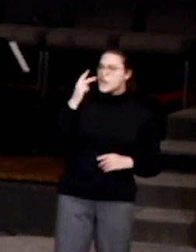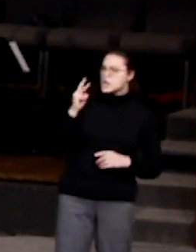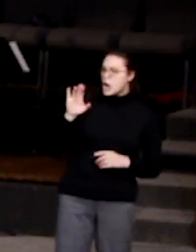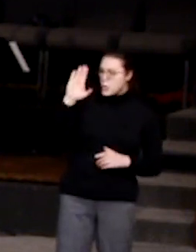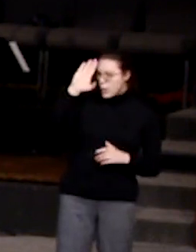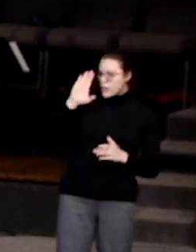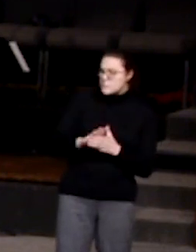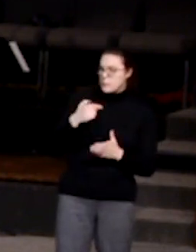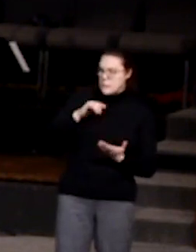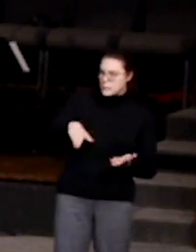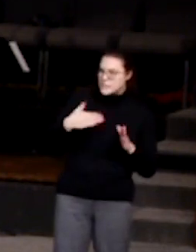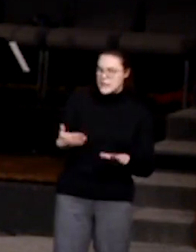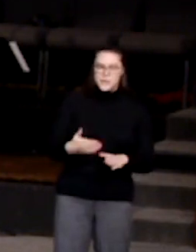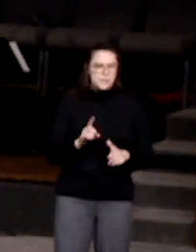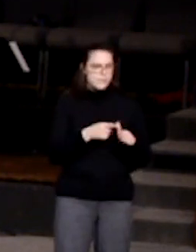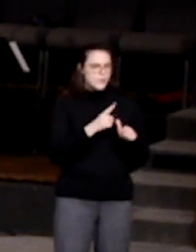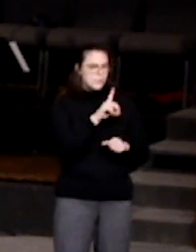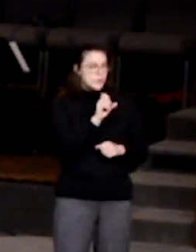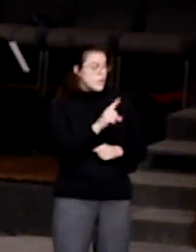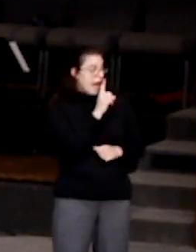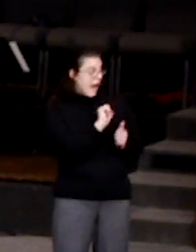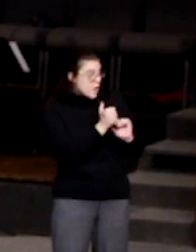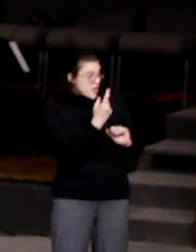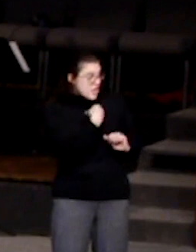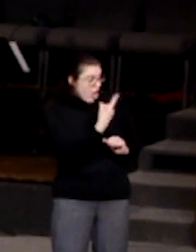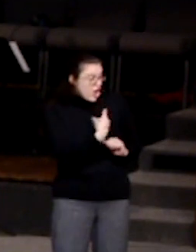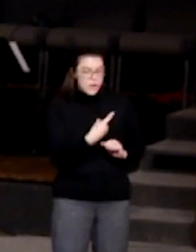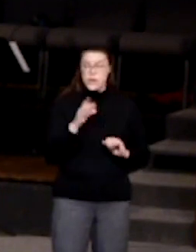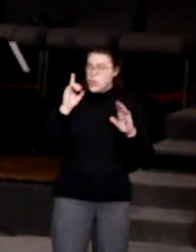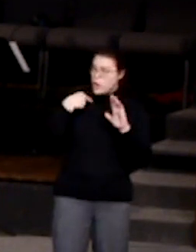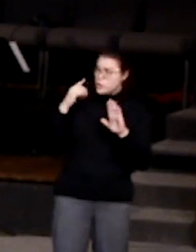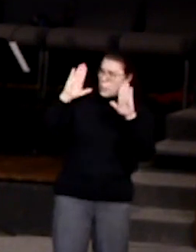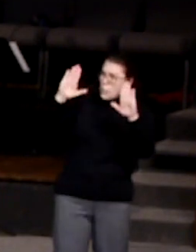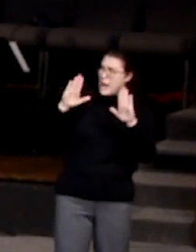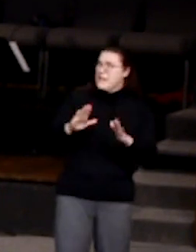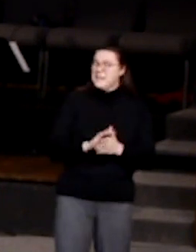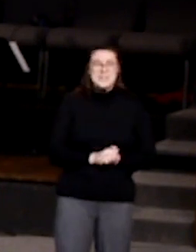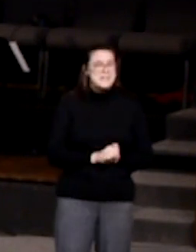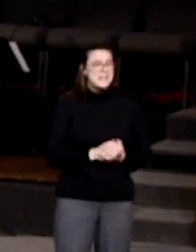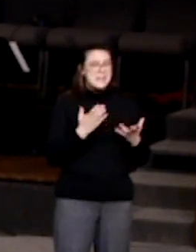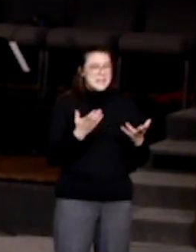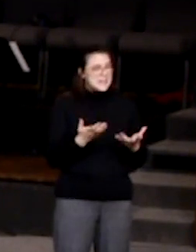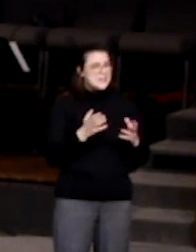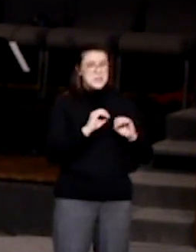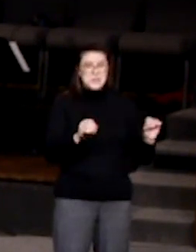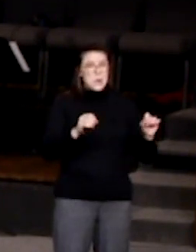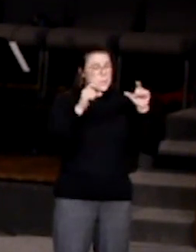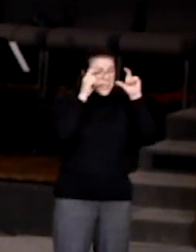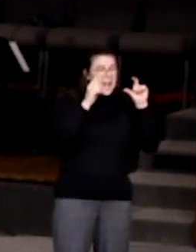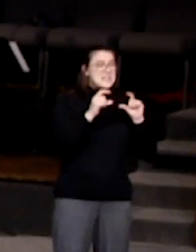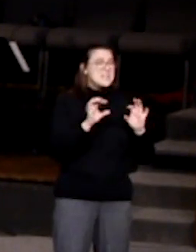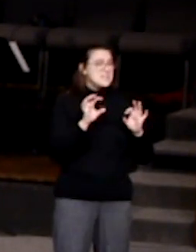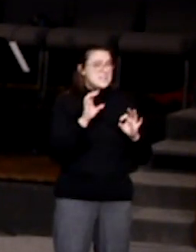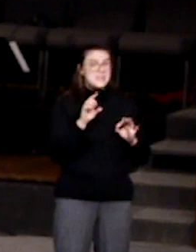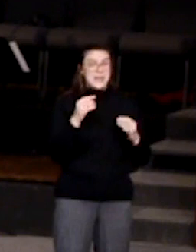was dead." And her first question was, "How'd he look?" I said, "He looked great." I said, "He had no white hair, no glasses." I said, "He looked, you know,"